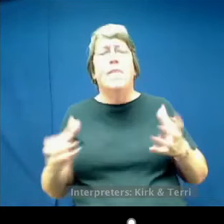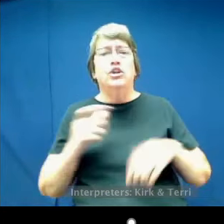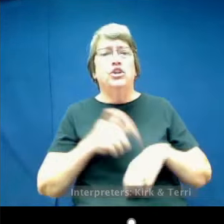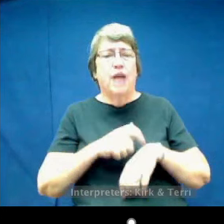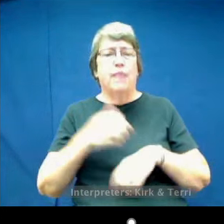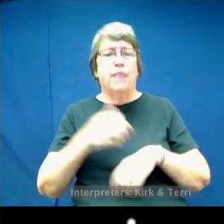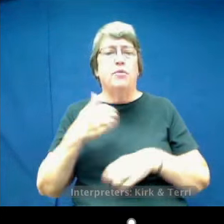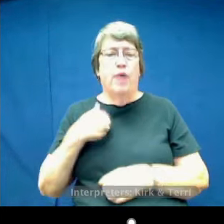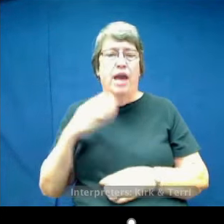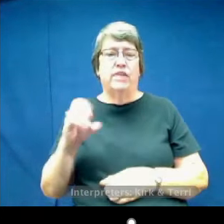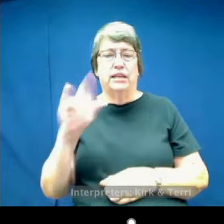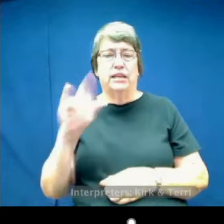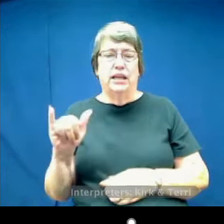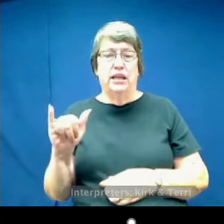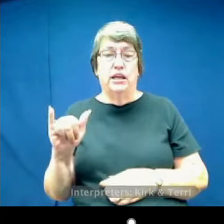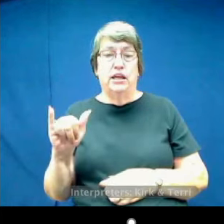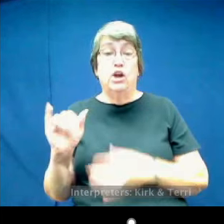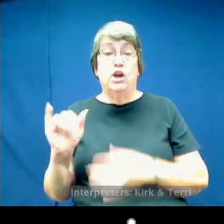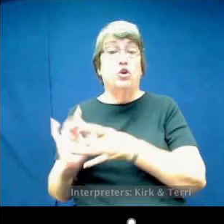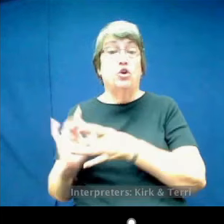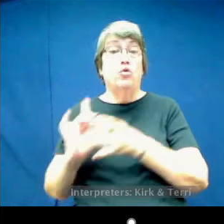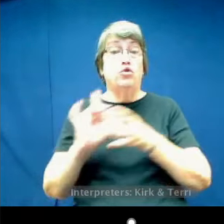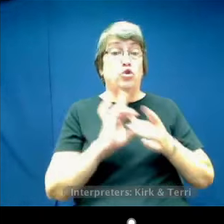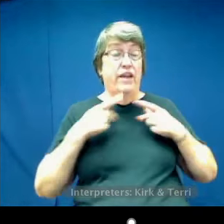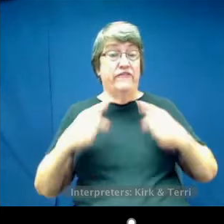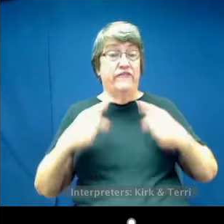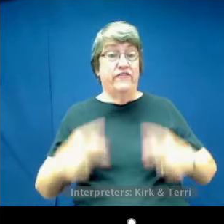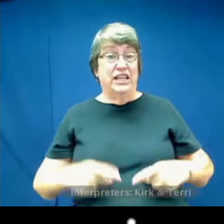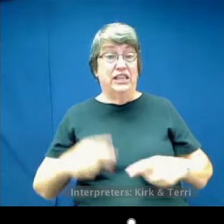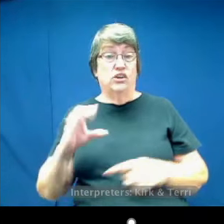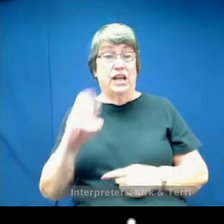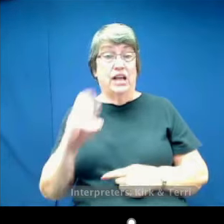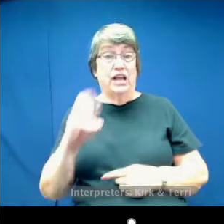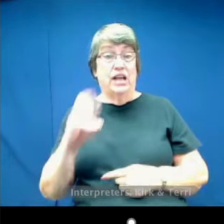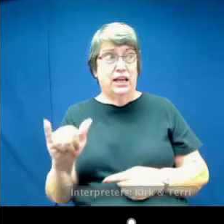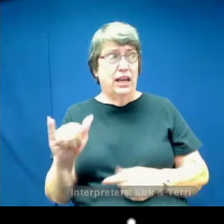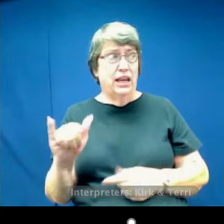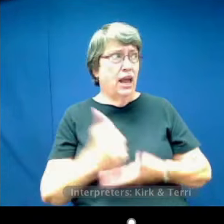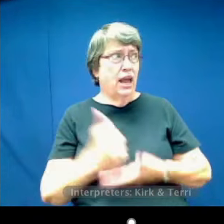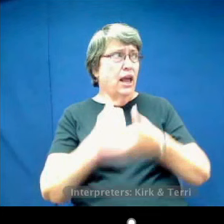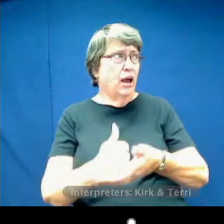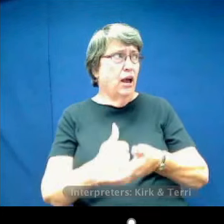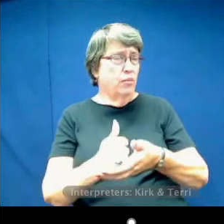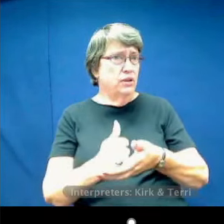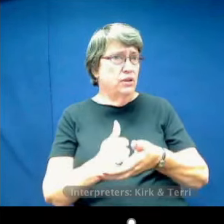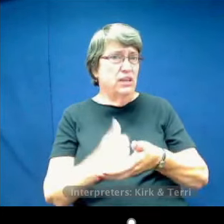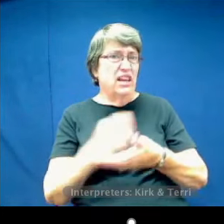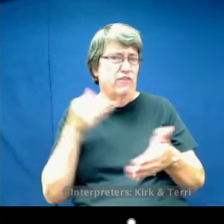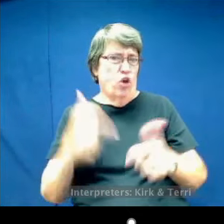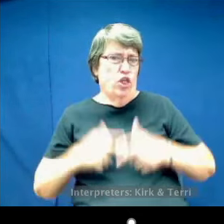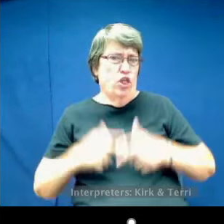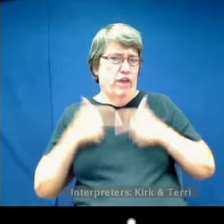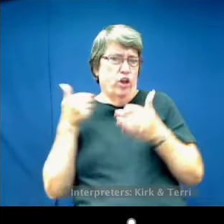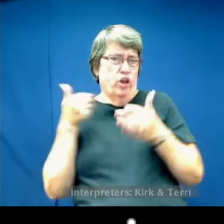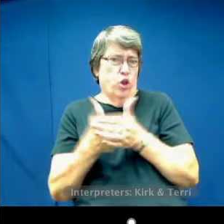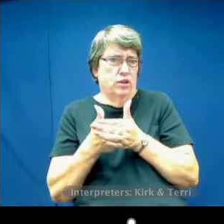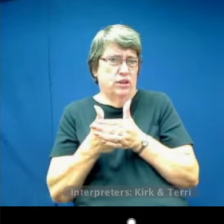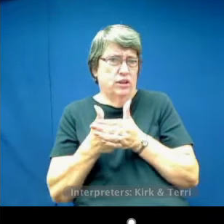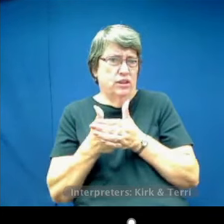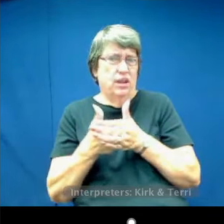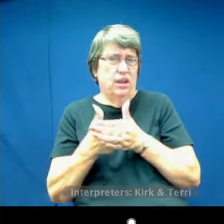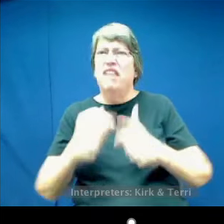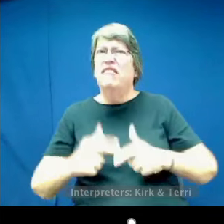physical custody helps tremendously if the parents live close. If they live far away, then it's difficult because of